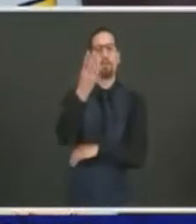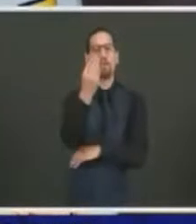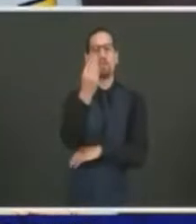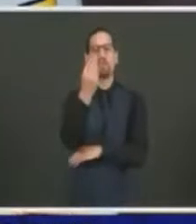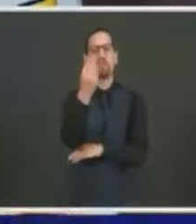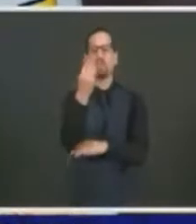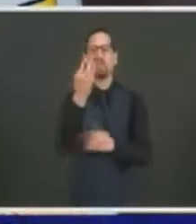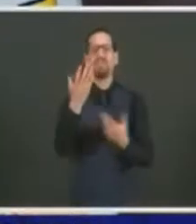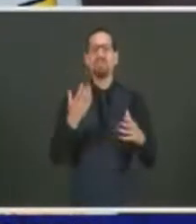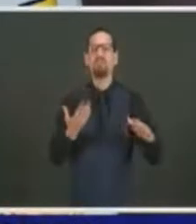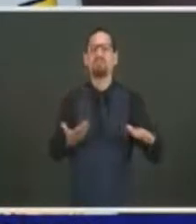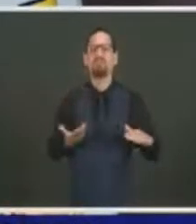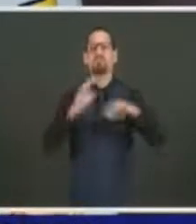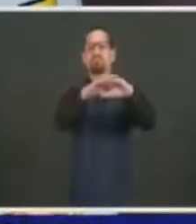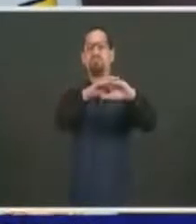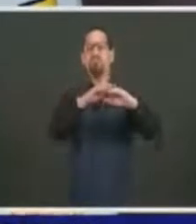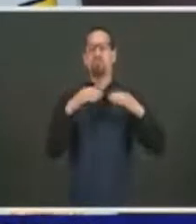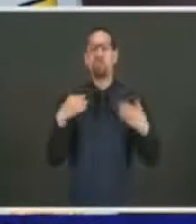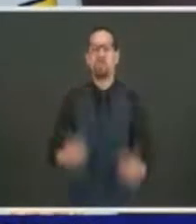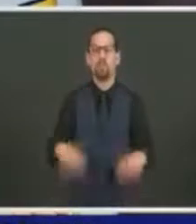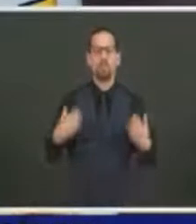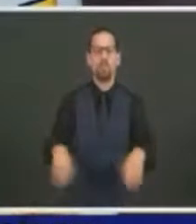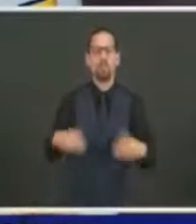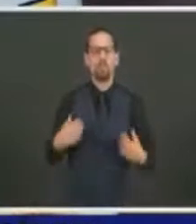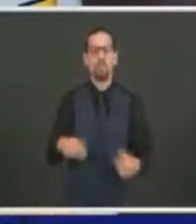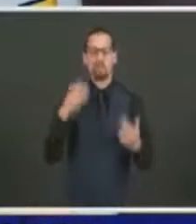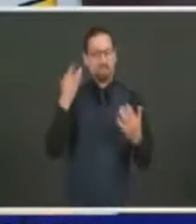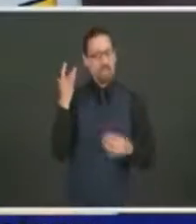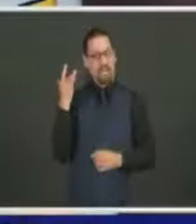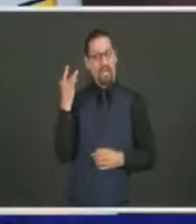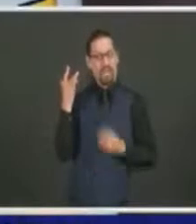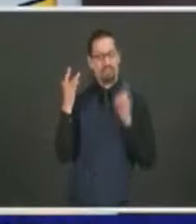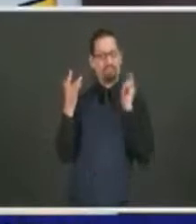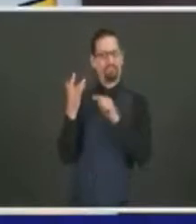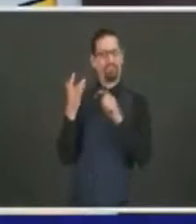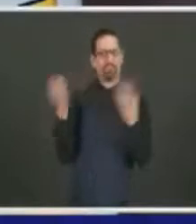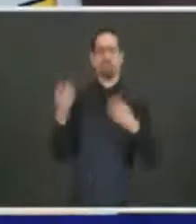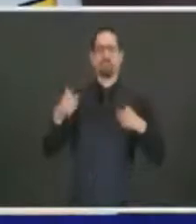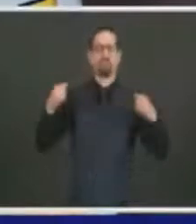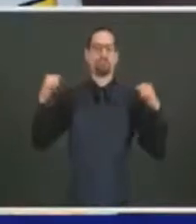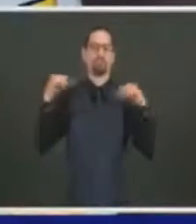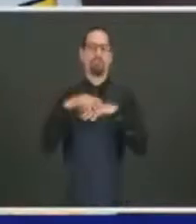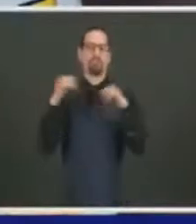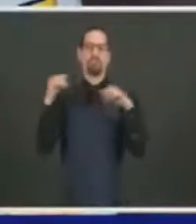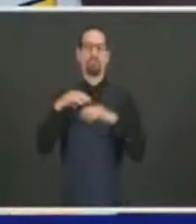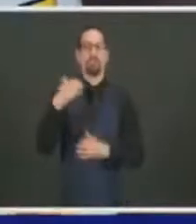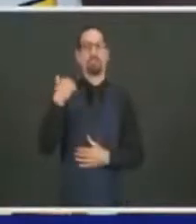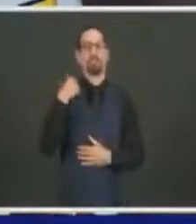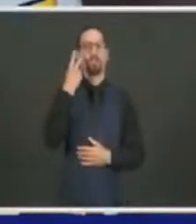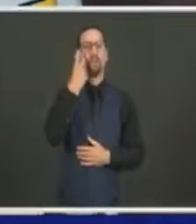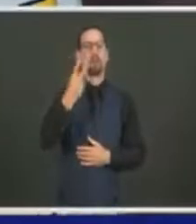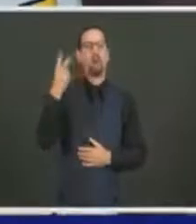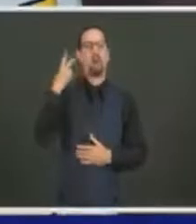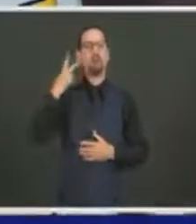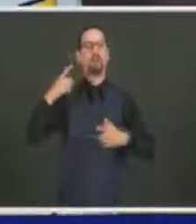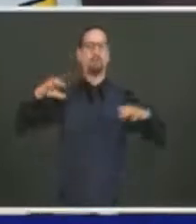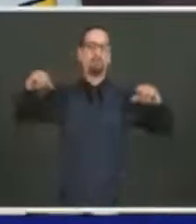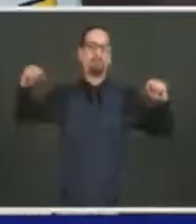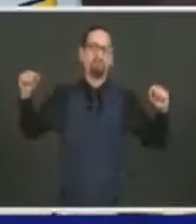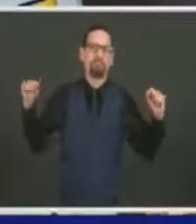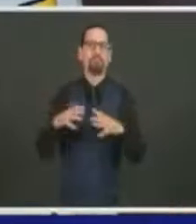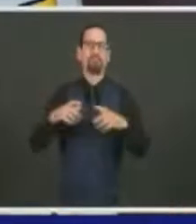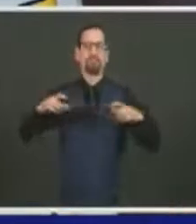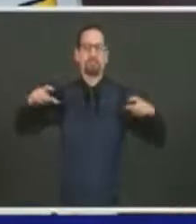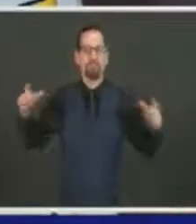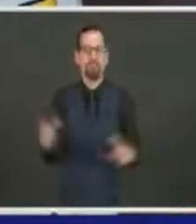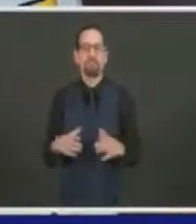And he said a lot of it came from big gatherings on Memorial Day. They felt that they had